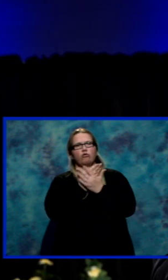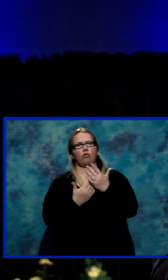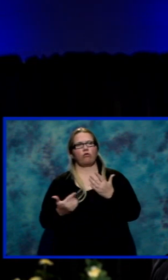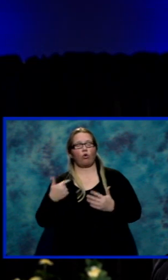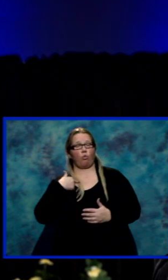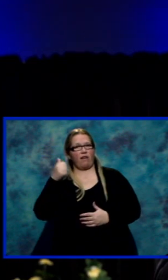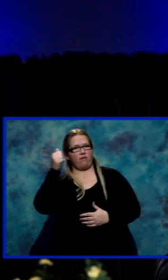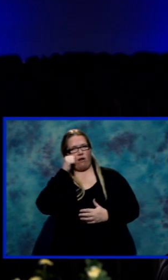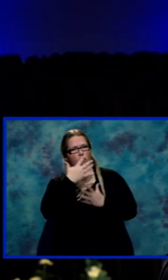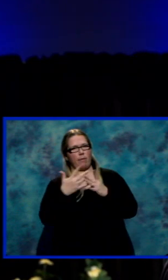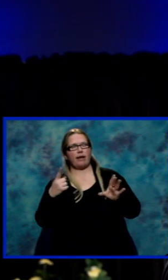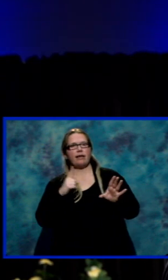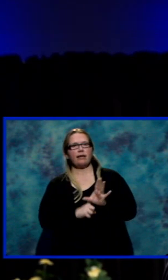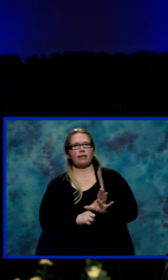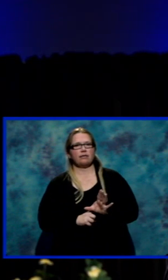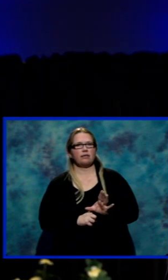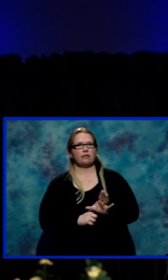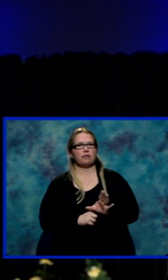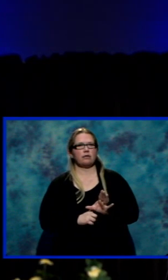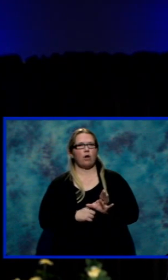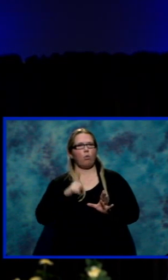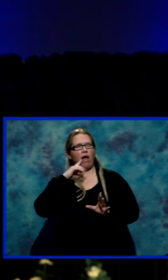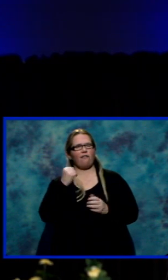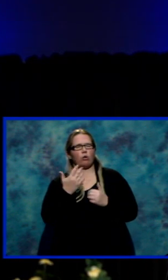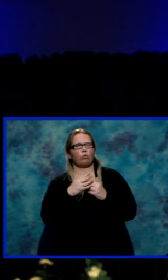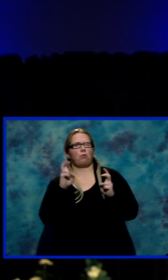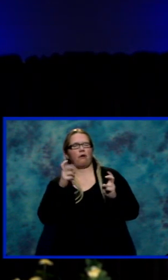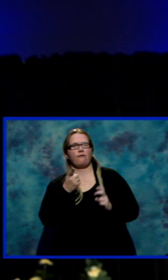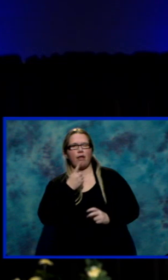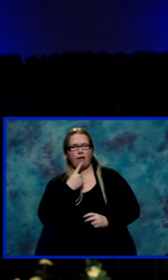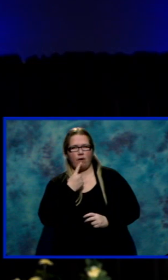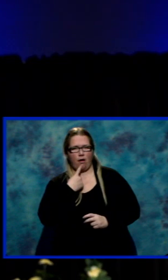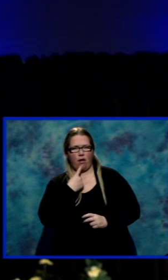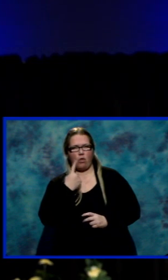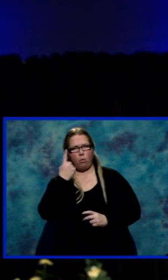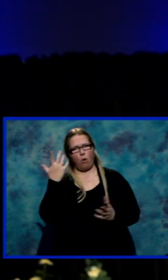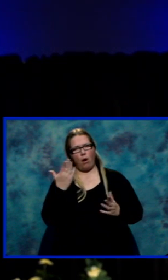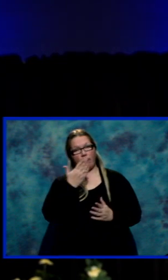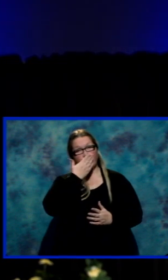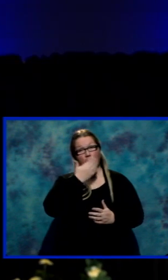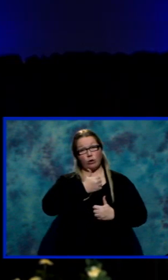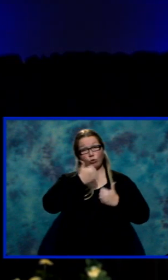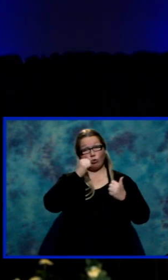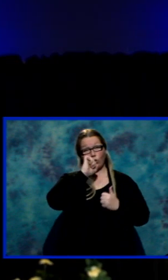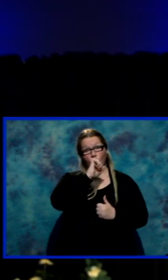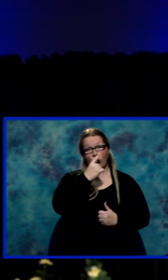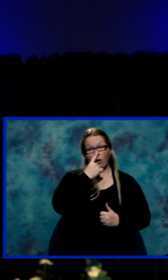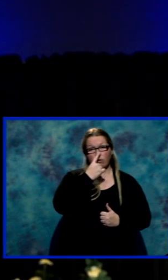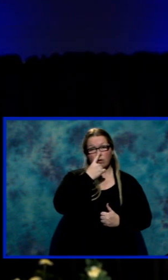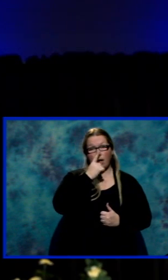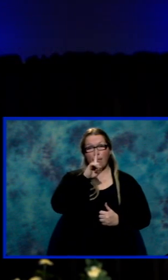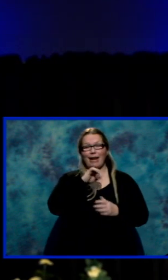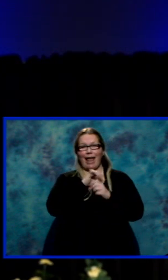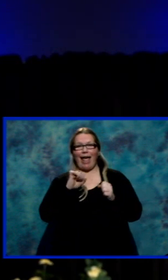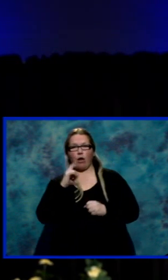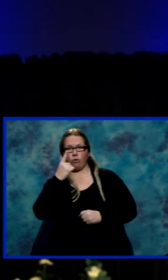long known may have a new flavor, one where the smell is not only good in your nostrils, but in